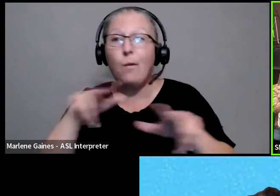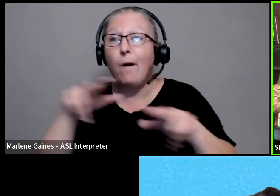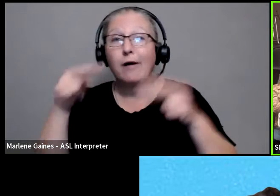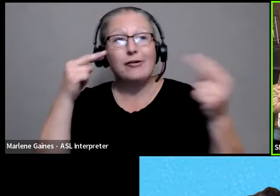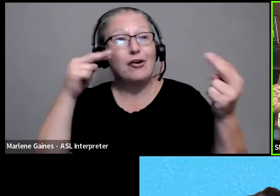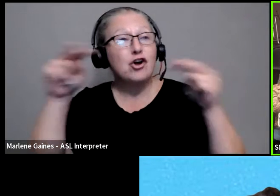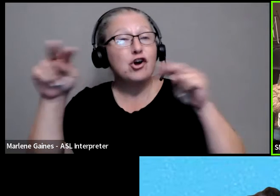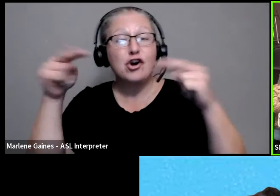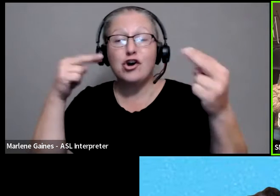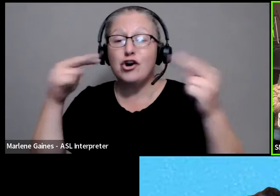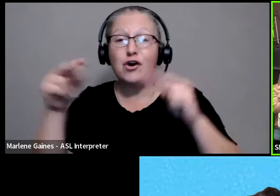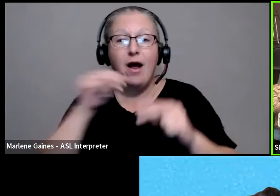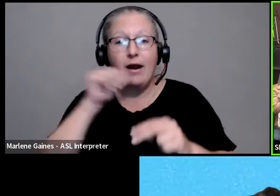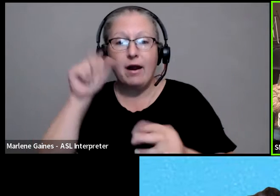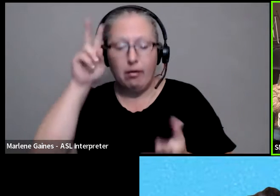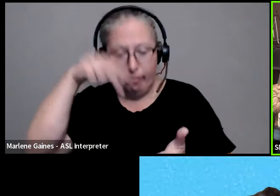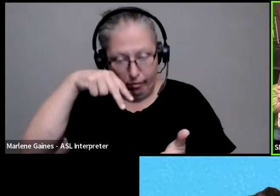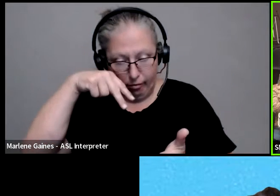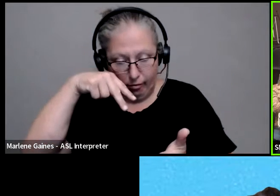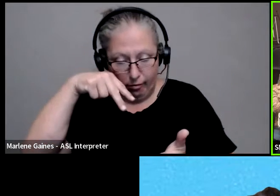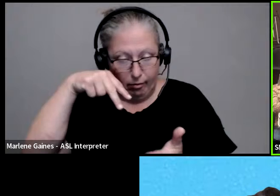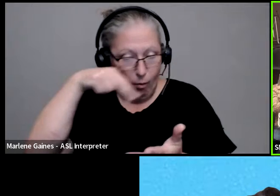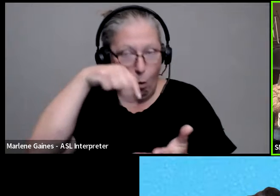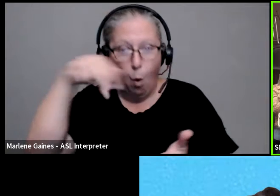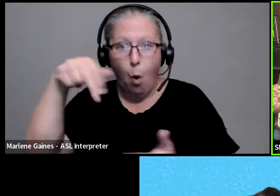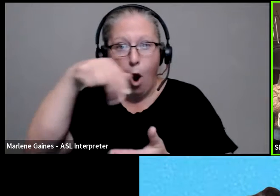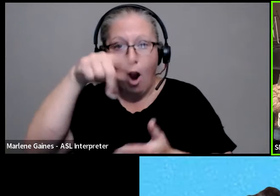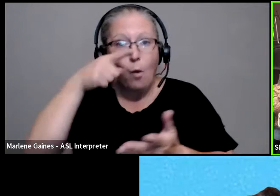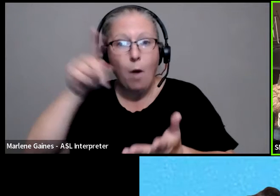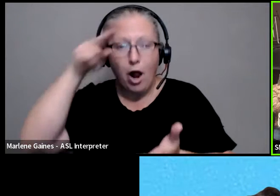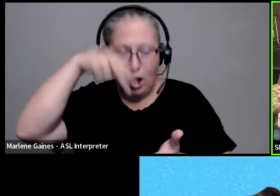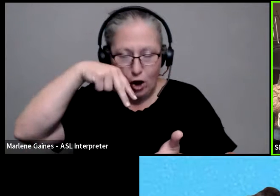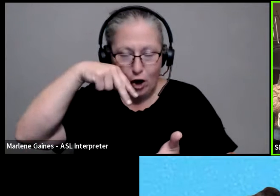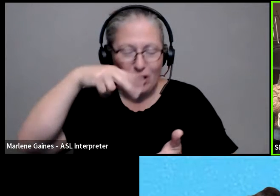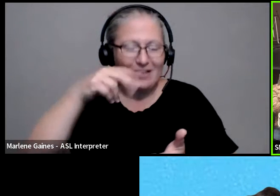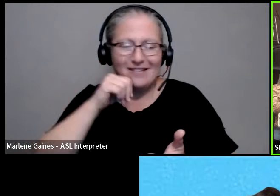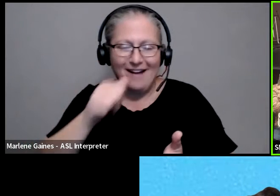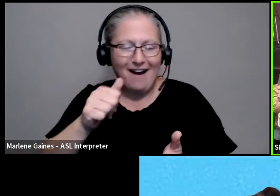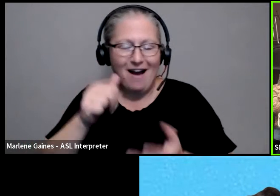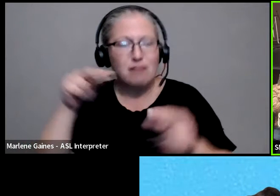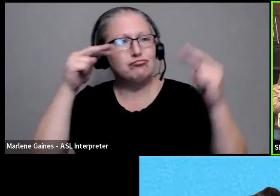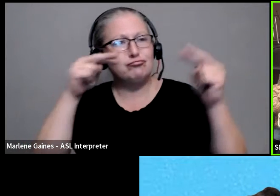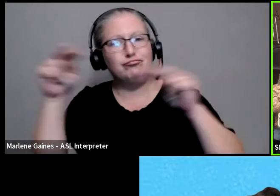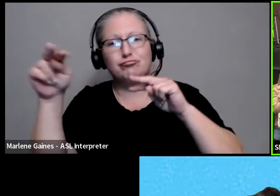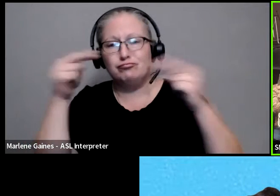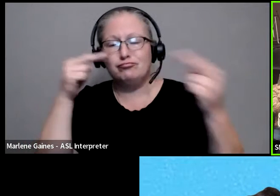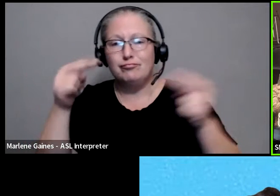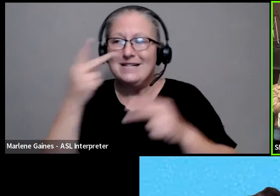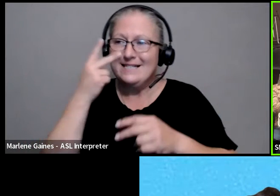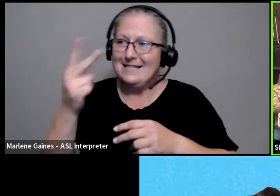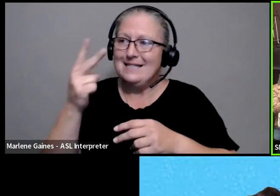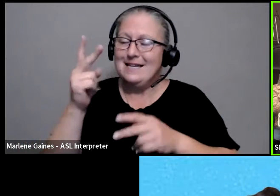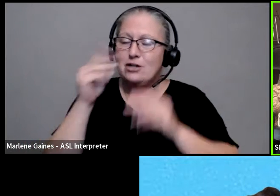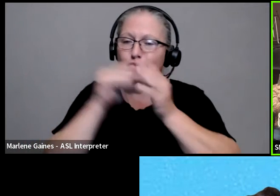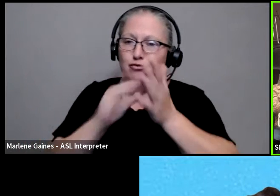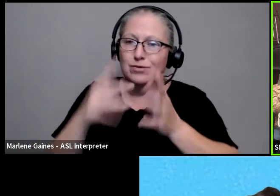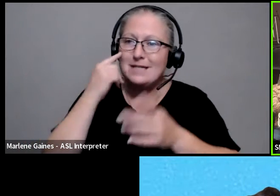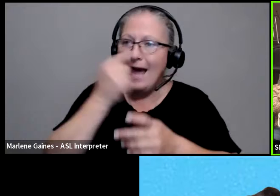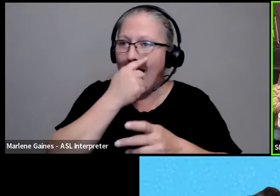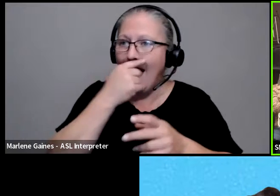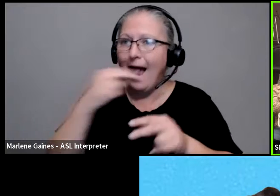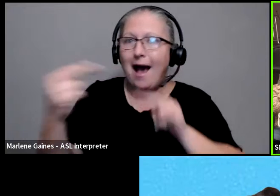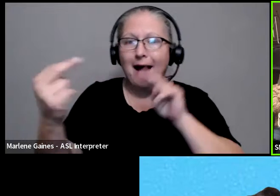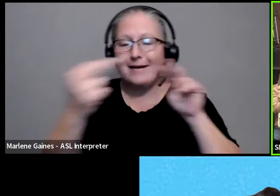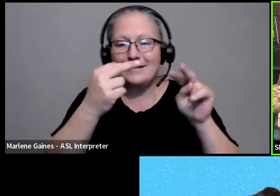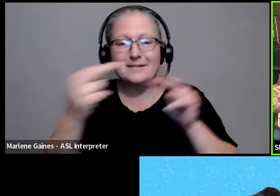each other instead of like heads down, walking through the hallways, being able to see students' eyes and, you